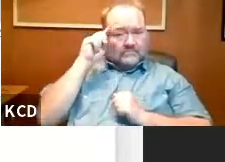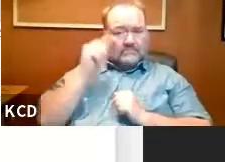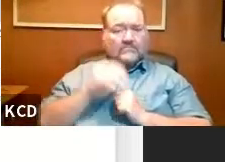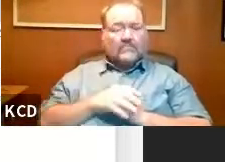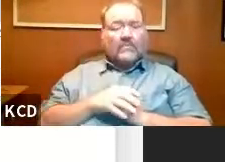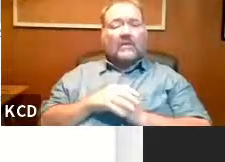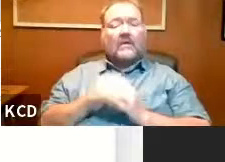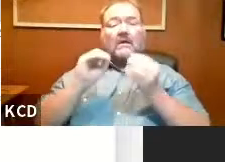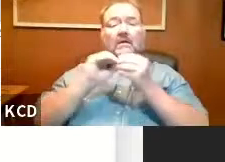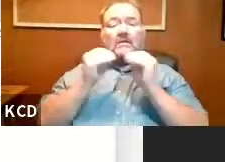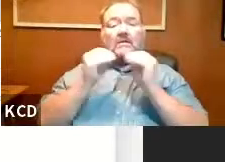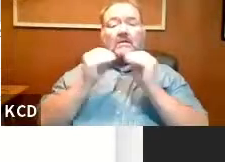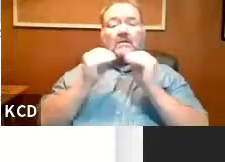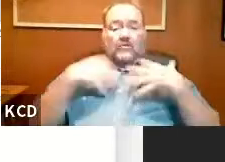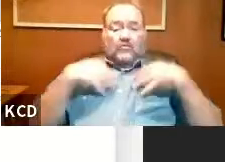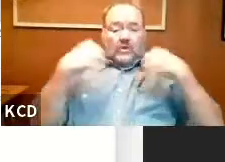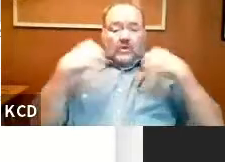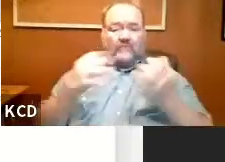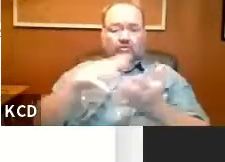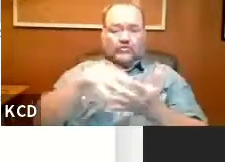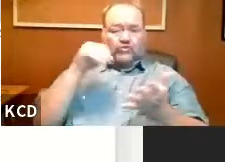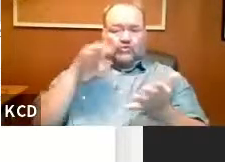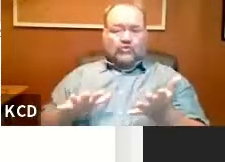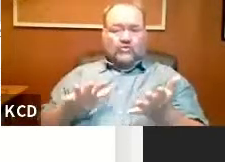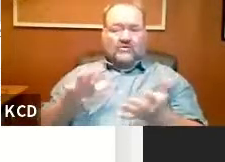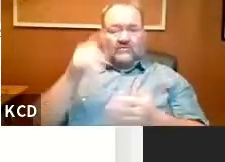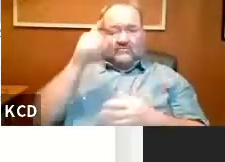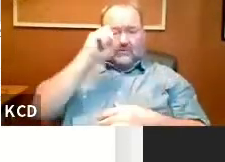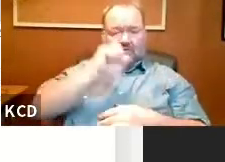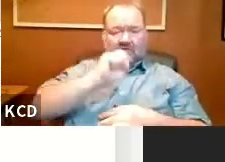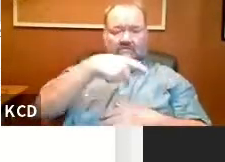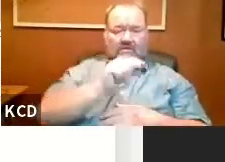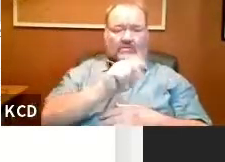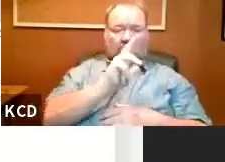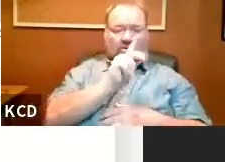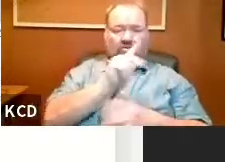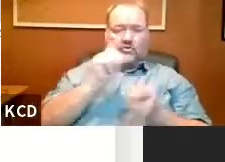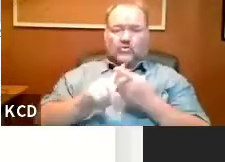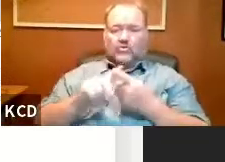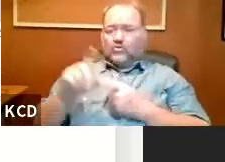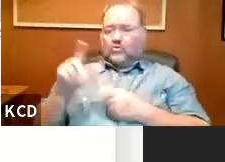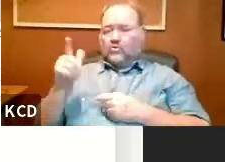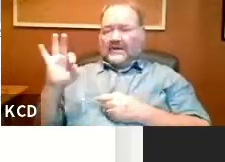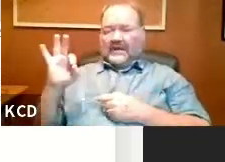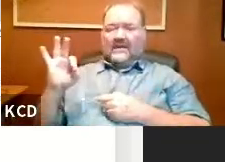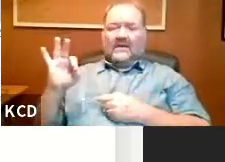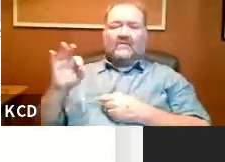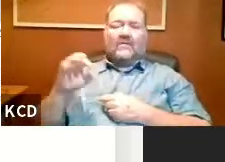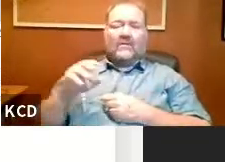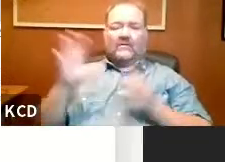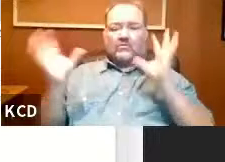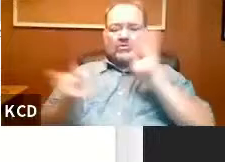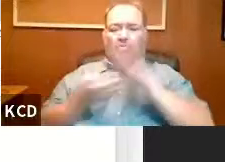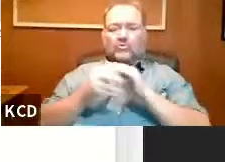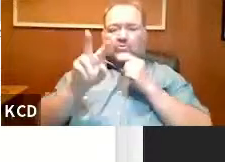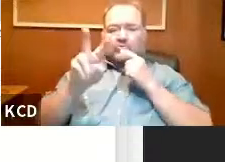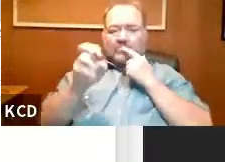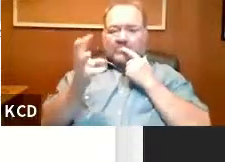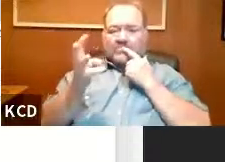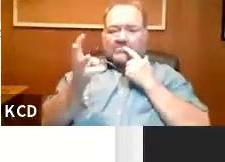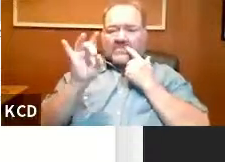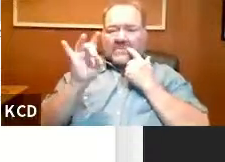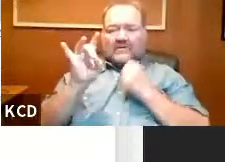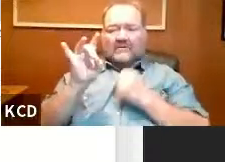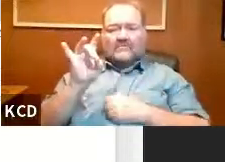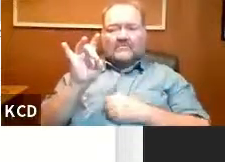So the number of recovered students for September the 23rd through the 29th totaled 268, whereas